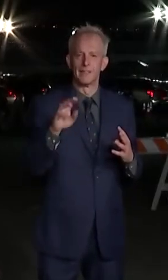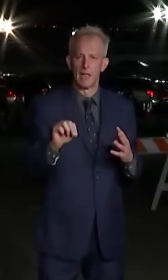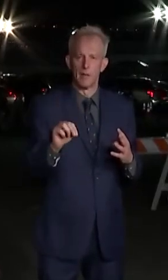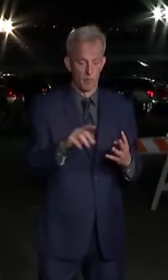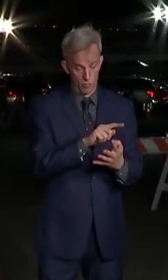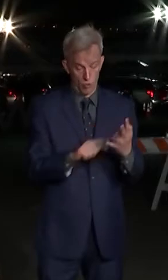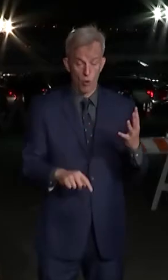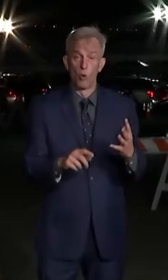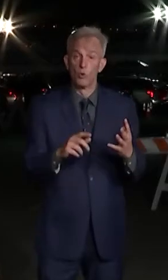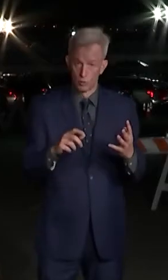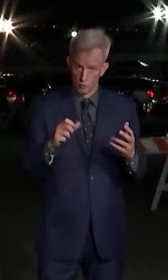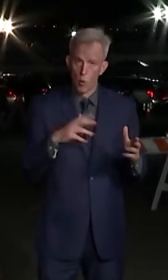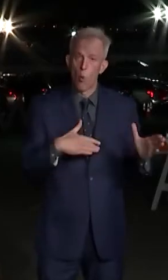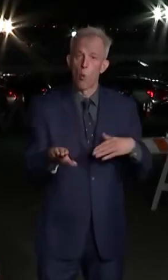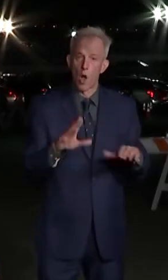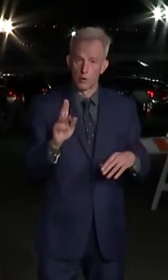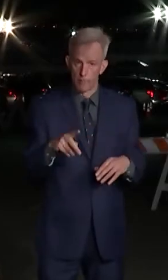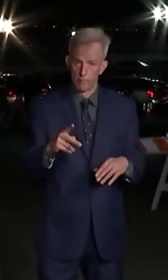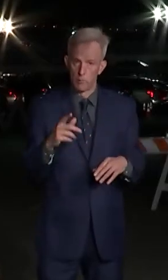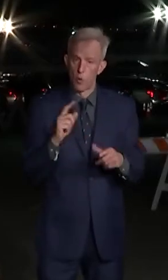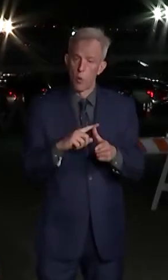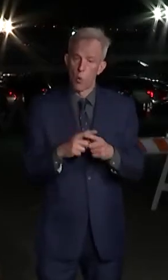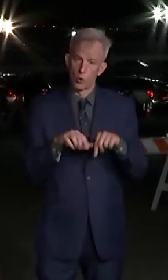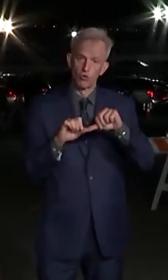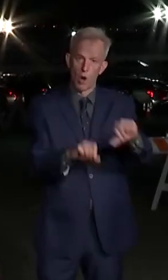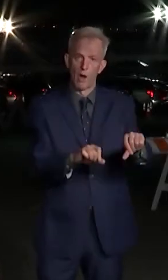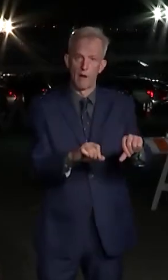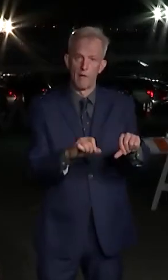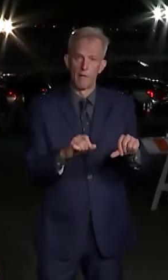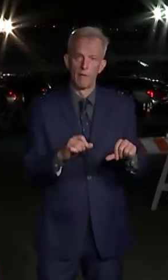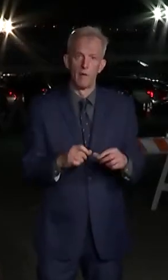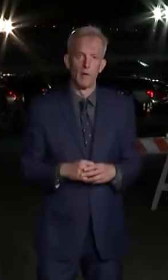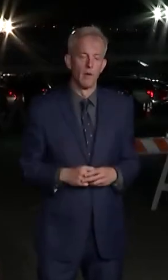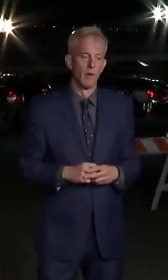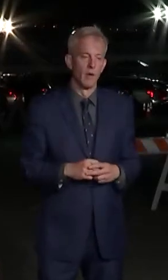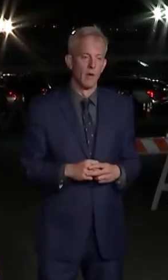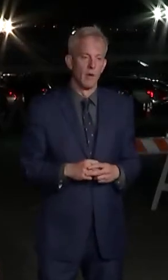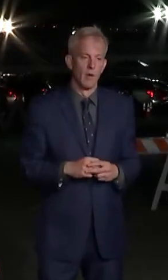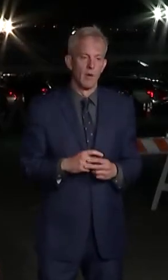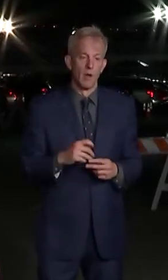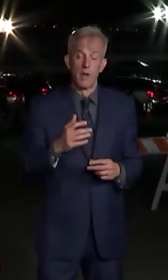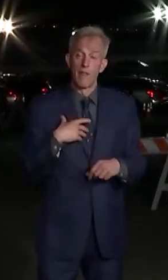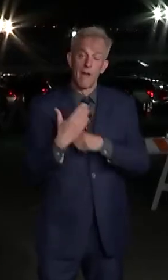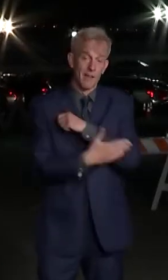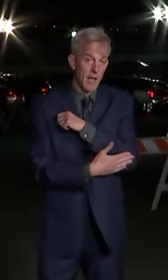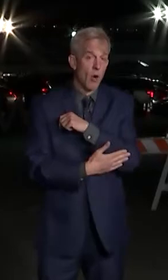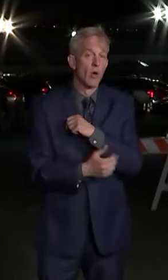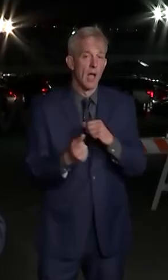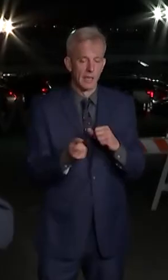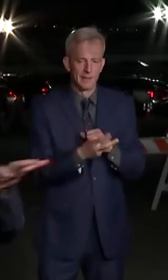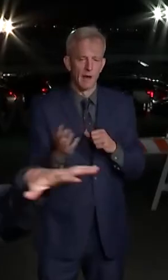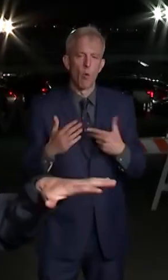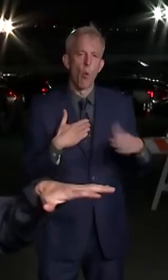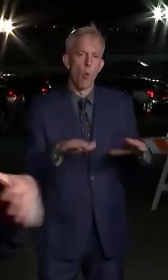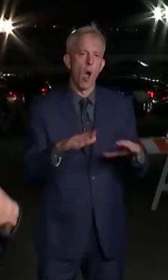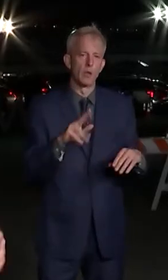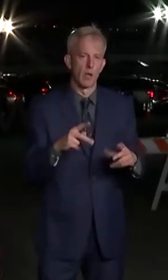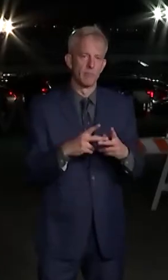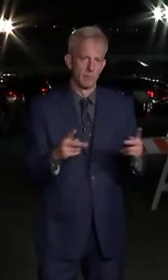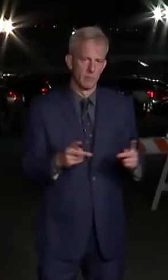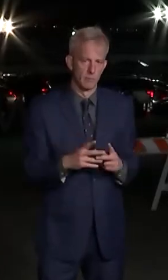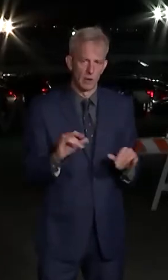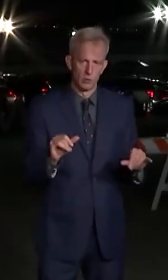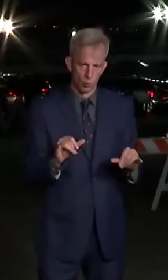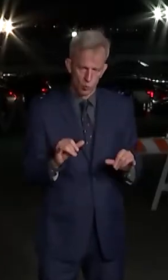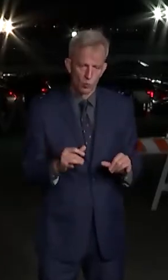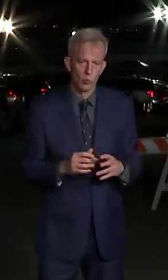walk up or drive to and then walk into. The throughput has been really strong, and the county has a number of those on city sites and other places that